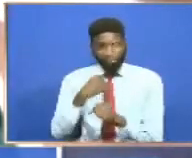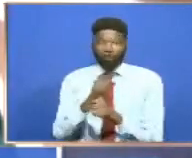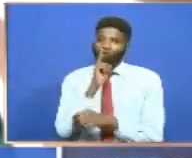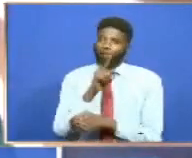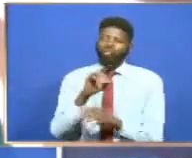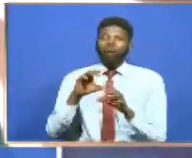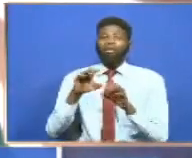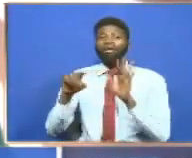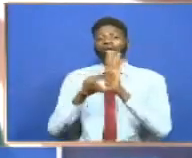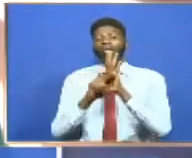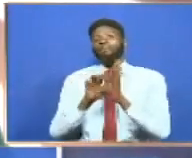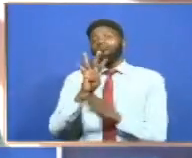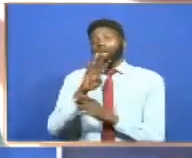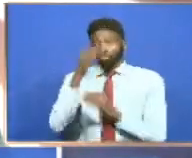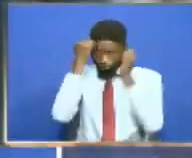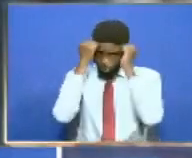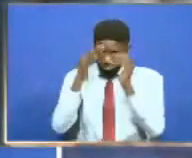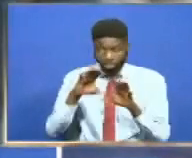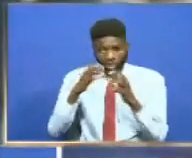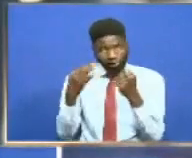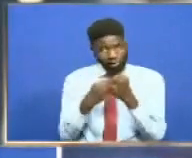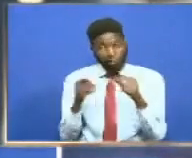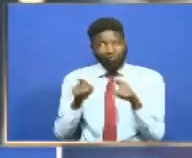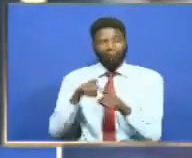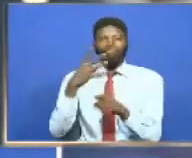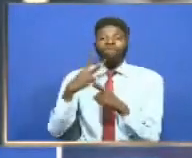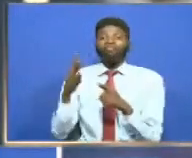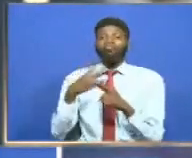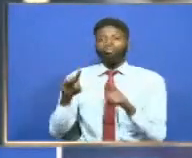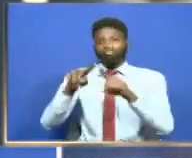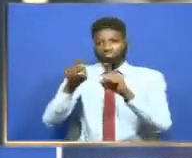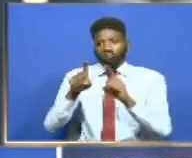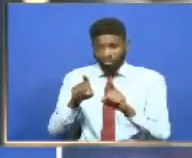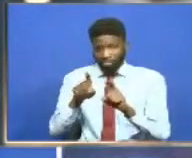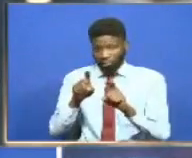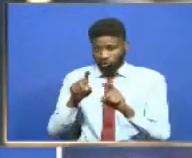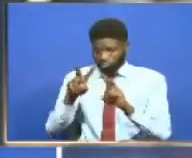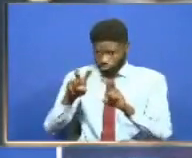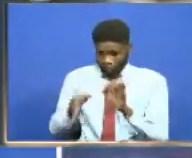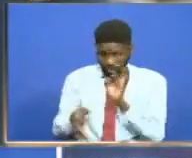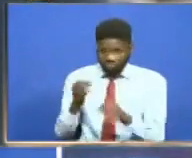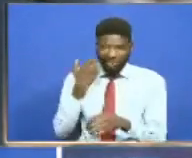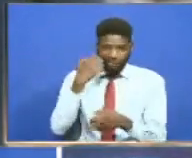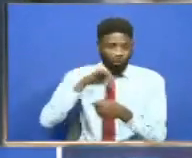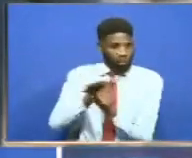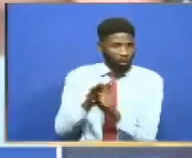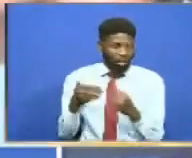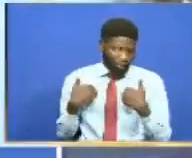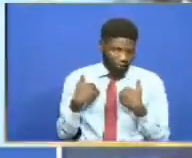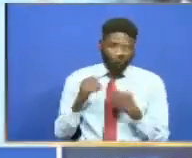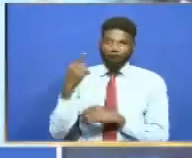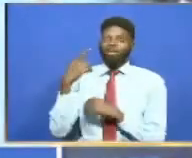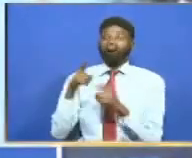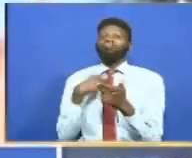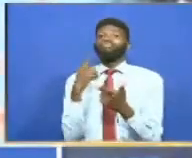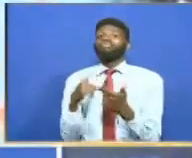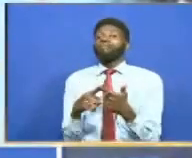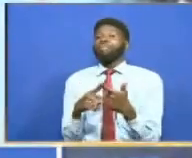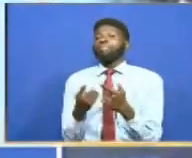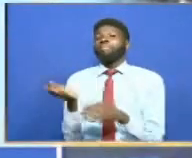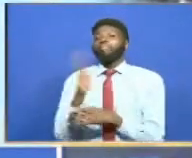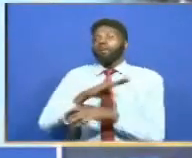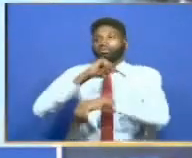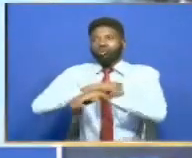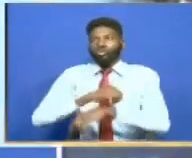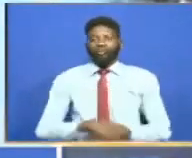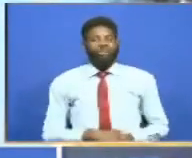pupils, standard 8 and form 4 candidates are tested for COVID-19 before resuming learning on Monday. There is nowhere we are going.